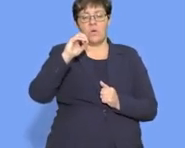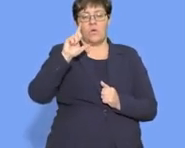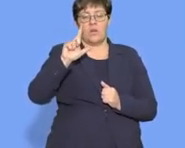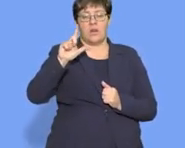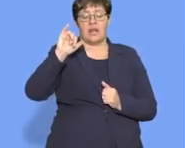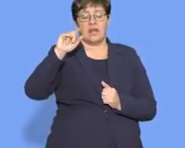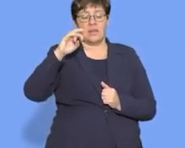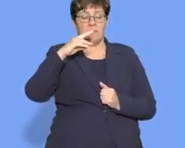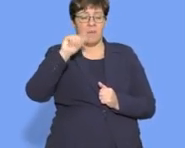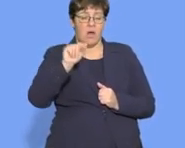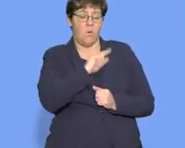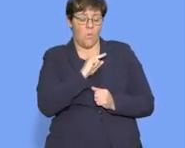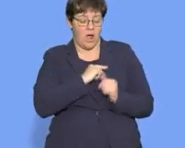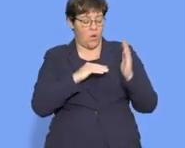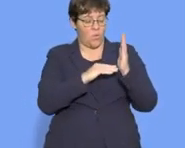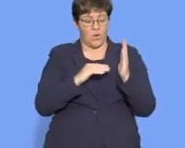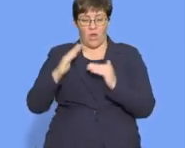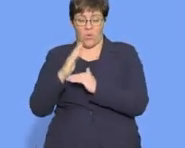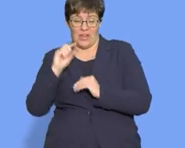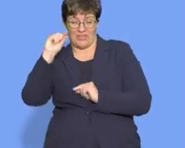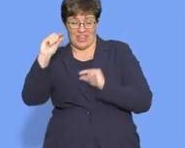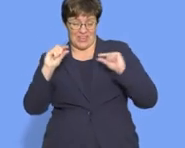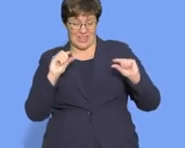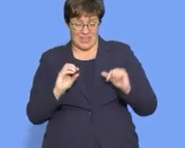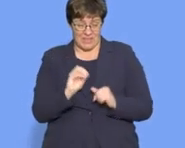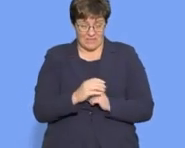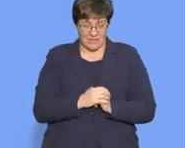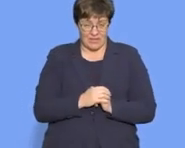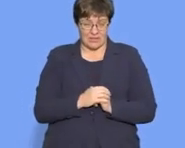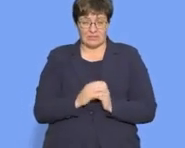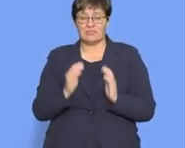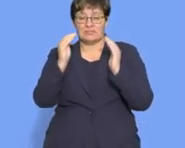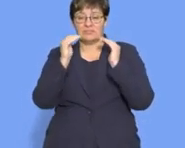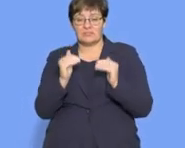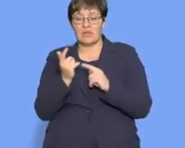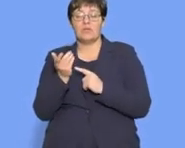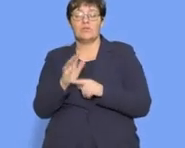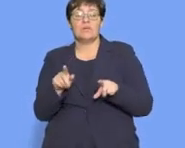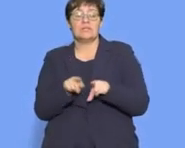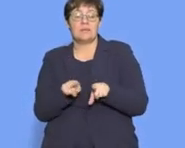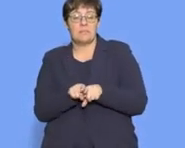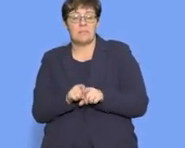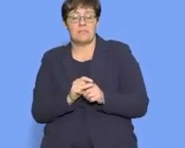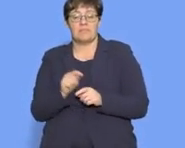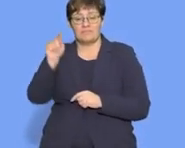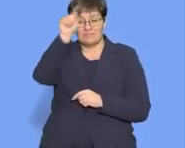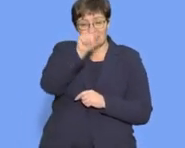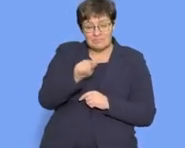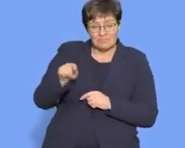corners. It also shows very nicely a whole lot